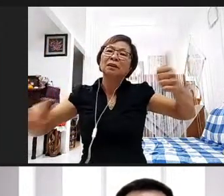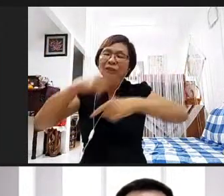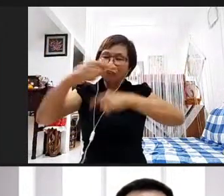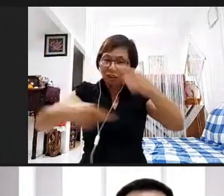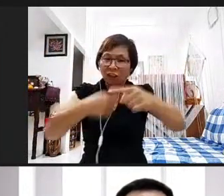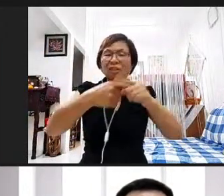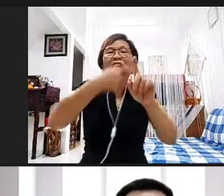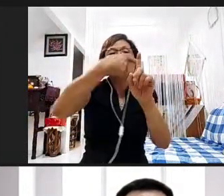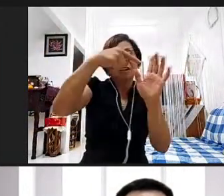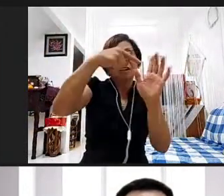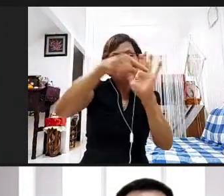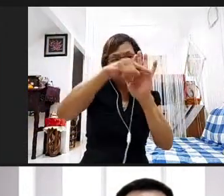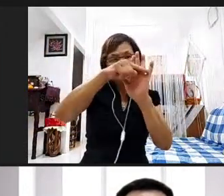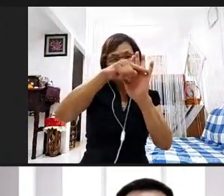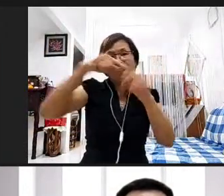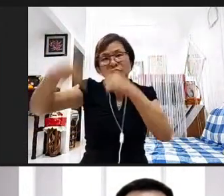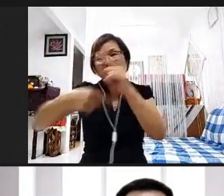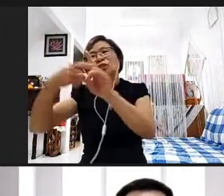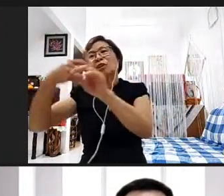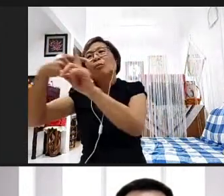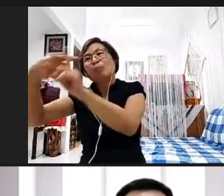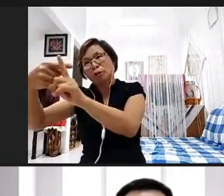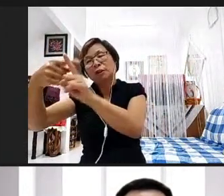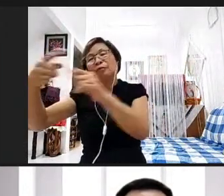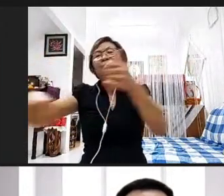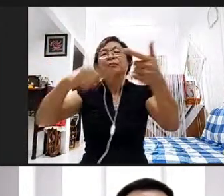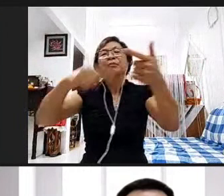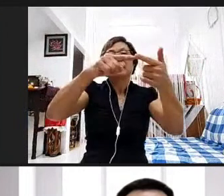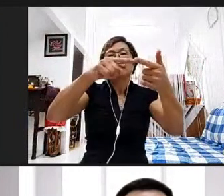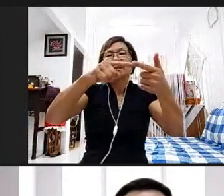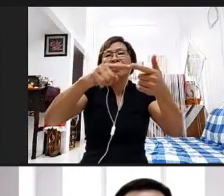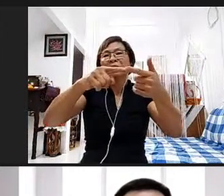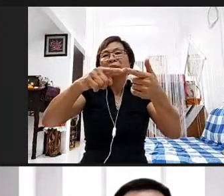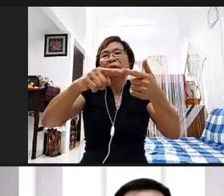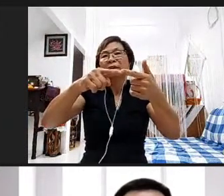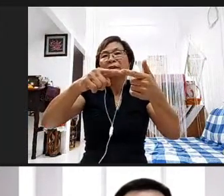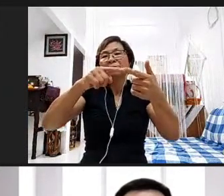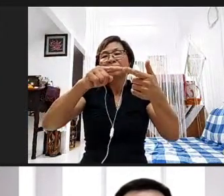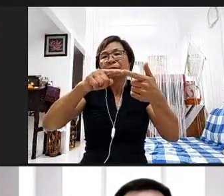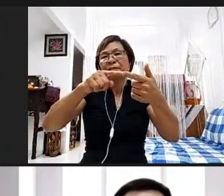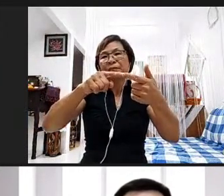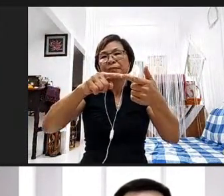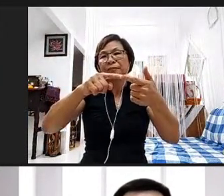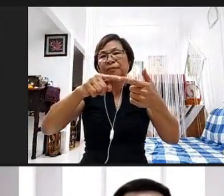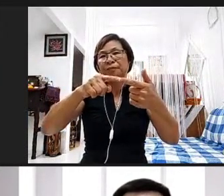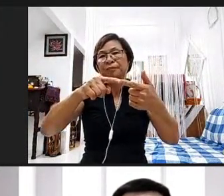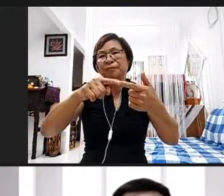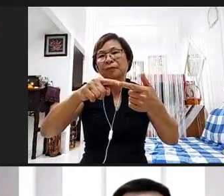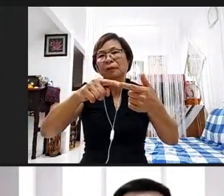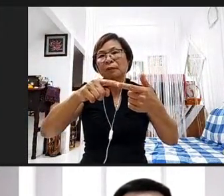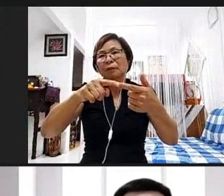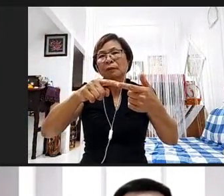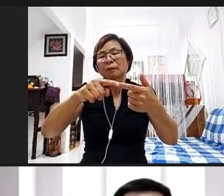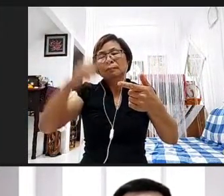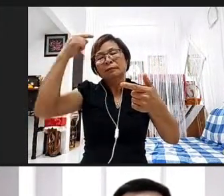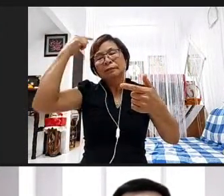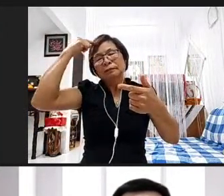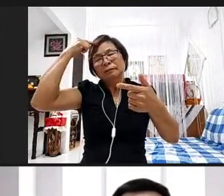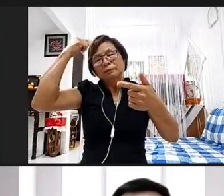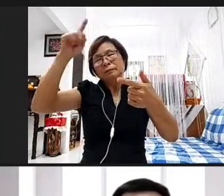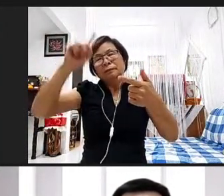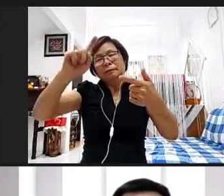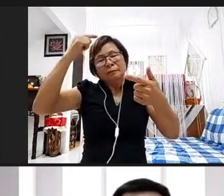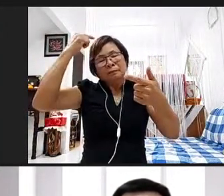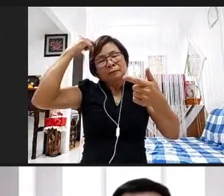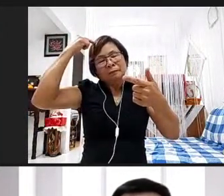negative thoughts or a negative emotions with a positive one, right? The second method is reflecting on